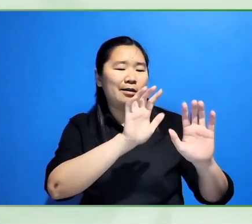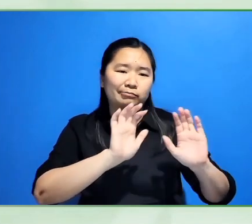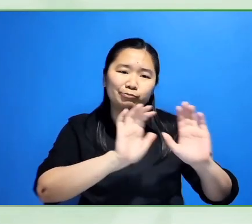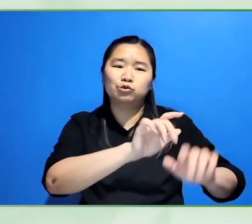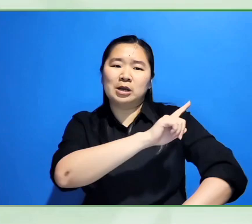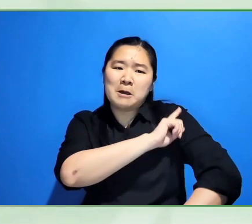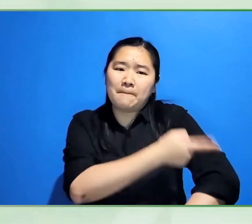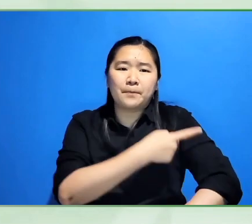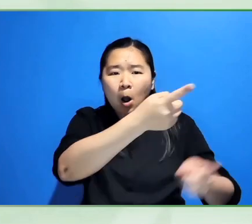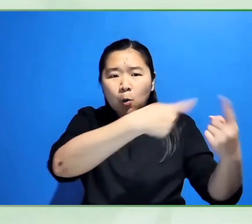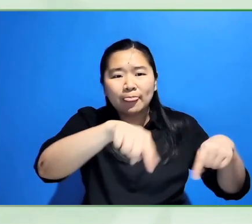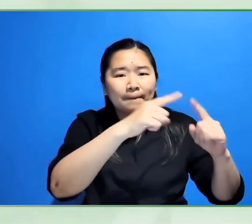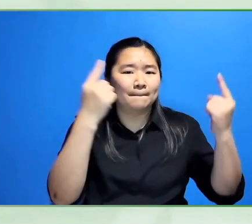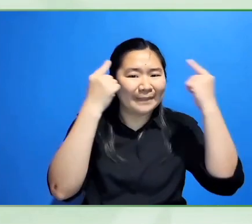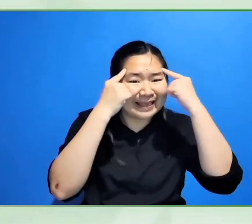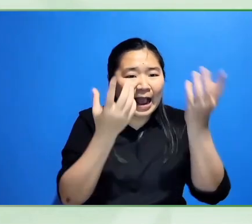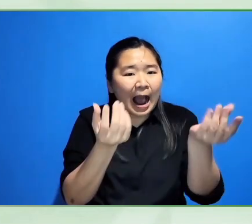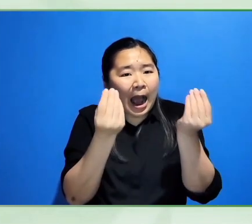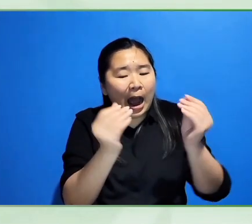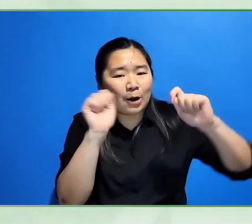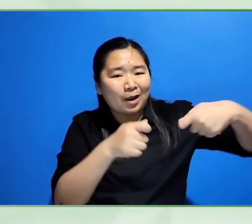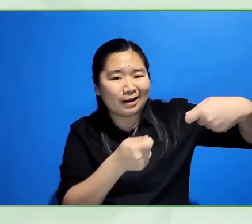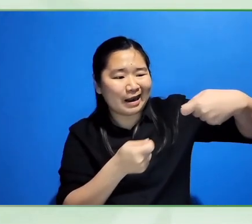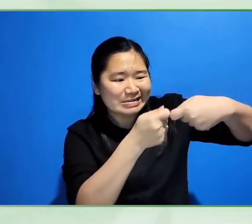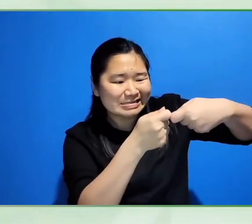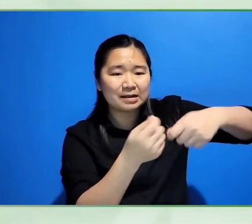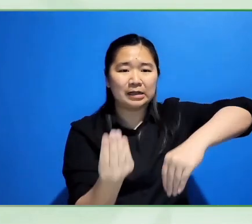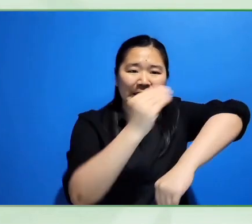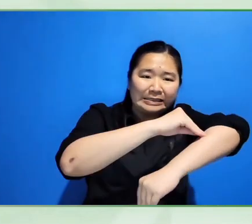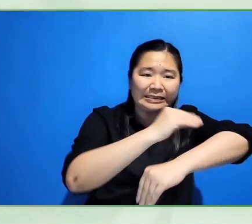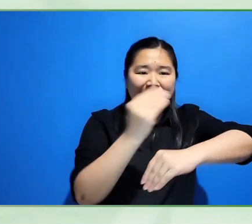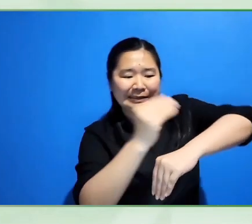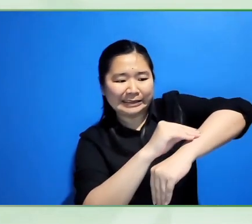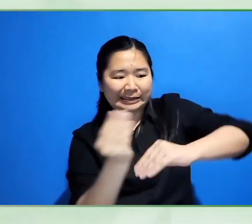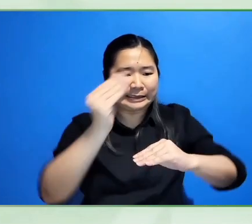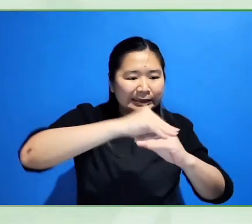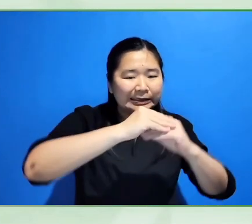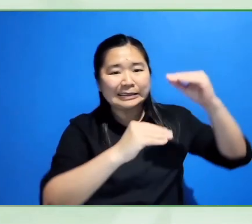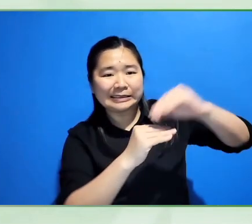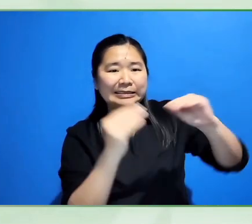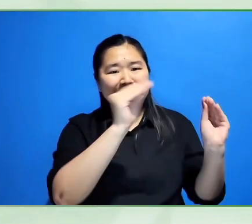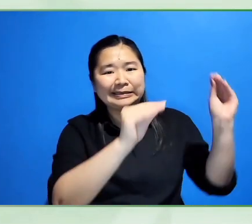many people. So we as a nonprofit are always improving, like how to best improve our data collection